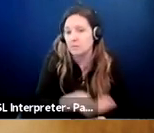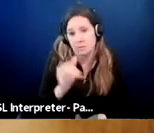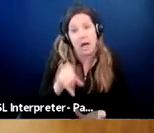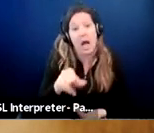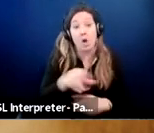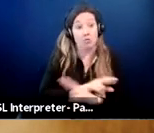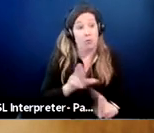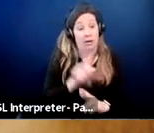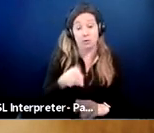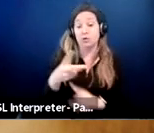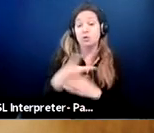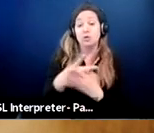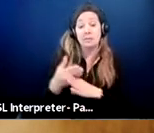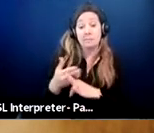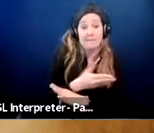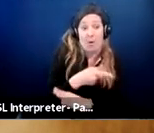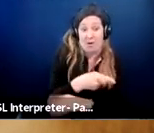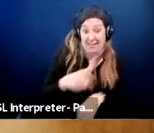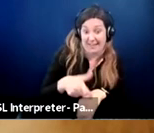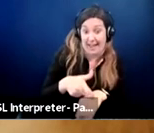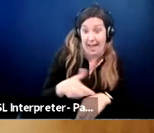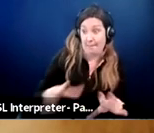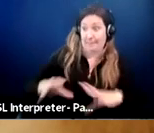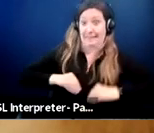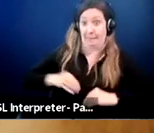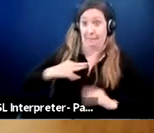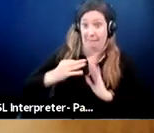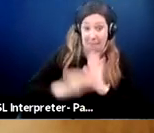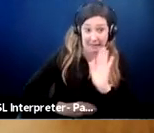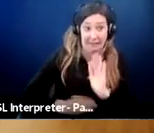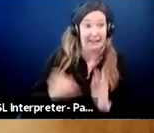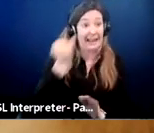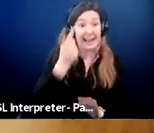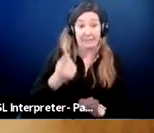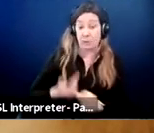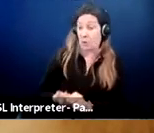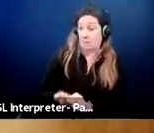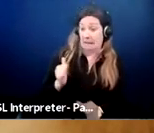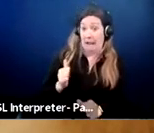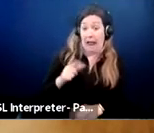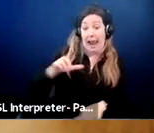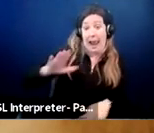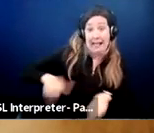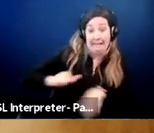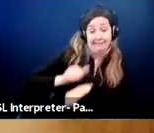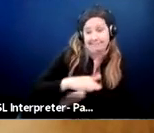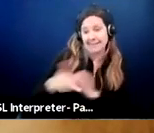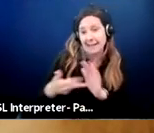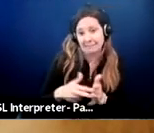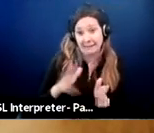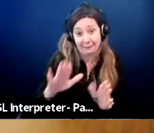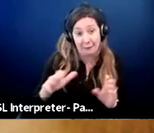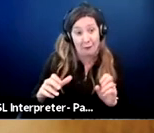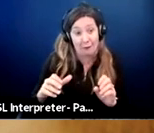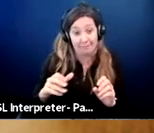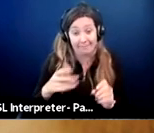opening. If you're halfway through the budget and you're applying, chances of getting maximum funding are very slim, especially if they only have limited funds and they're not available all